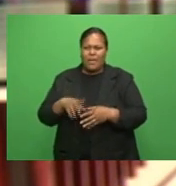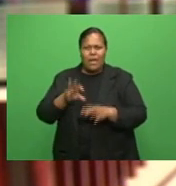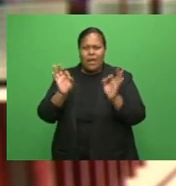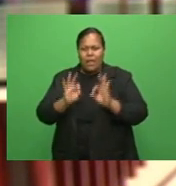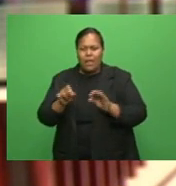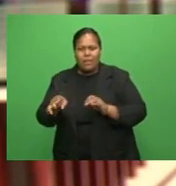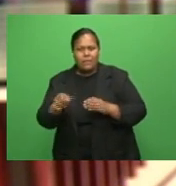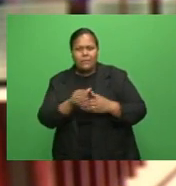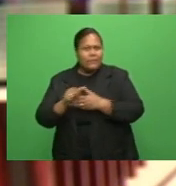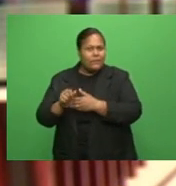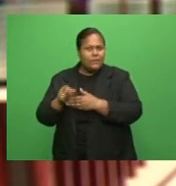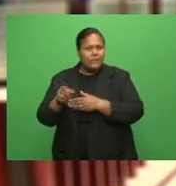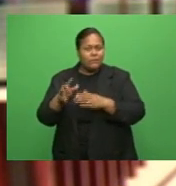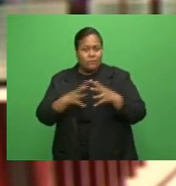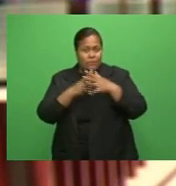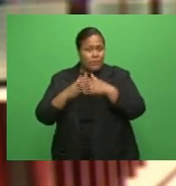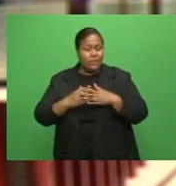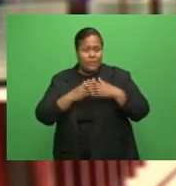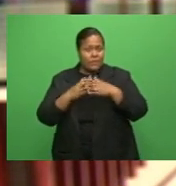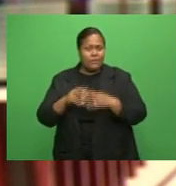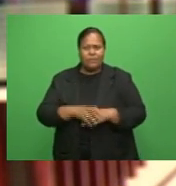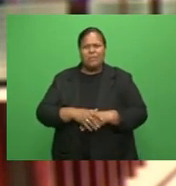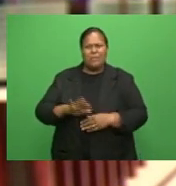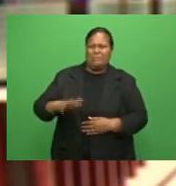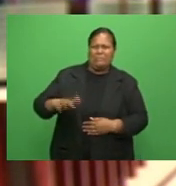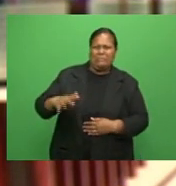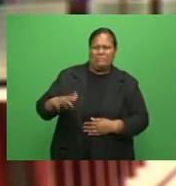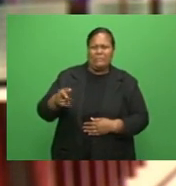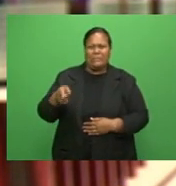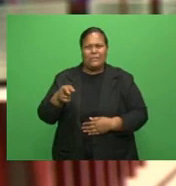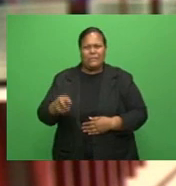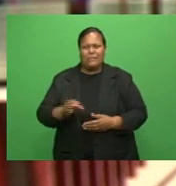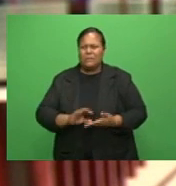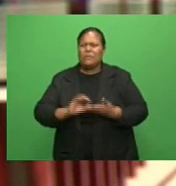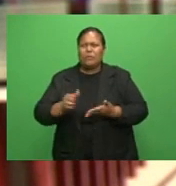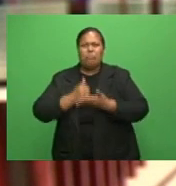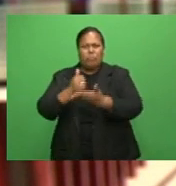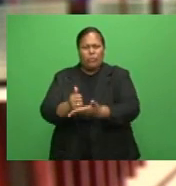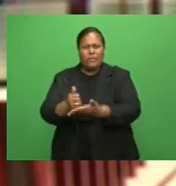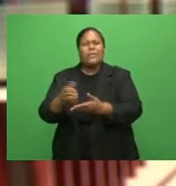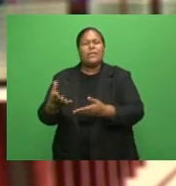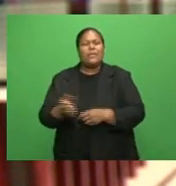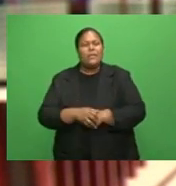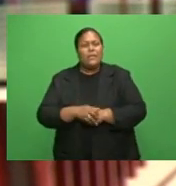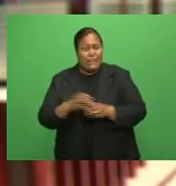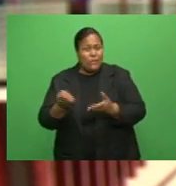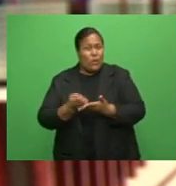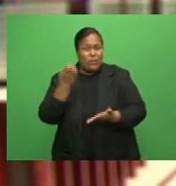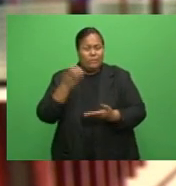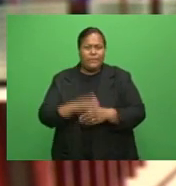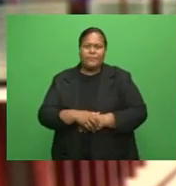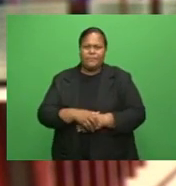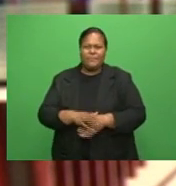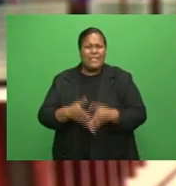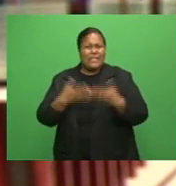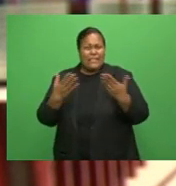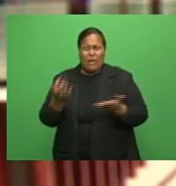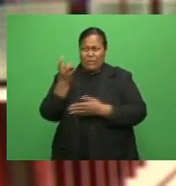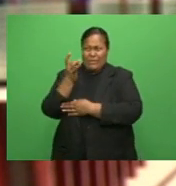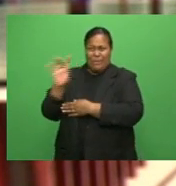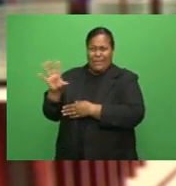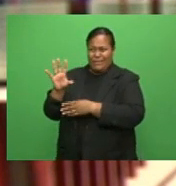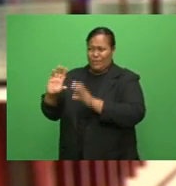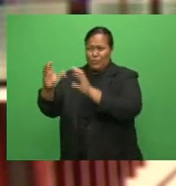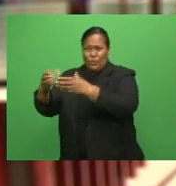was uncertainty over an additional fiscal package to support the economy. While the Democrats are calling for a much larger package,